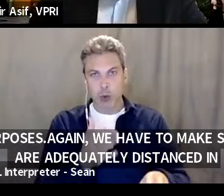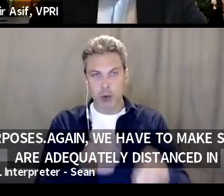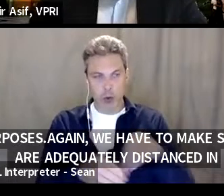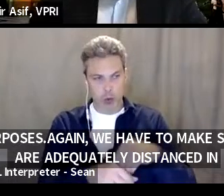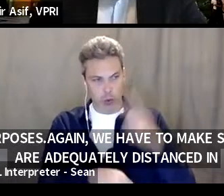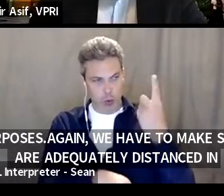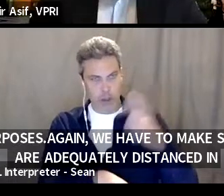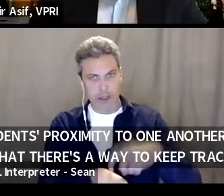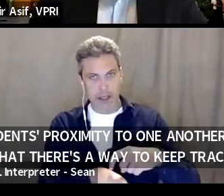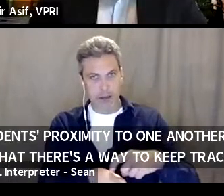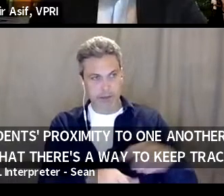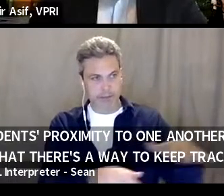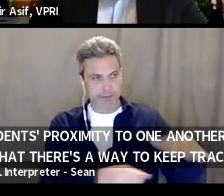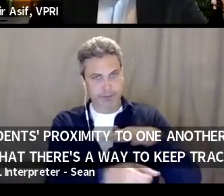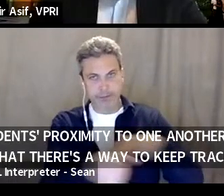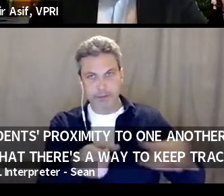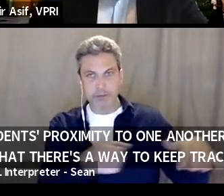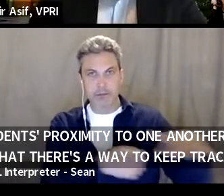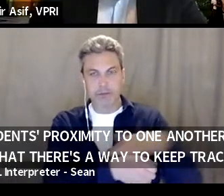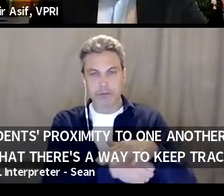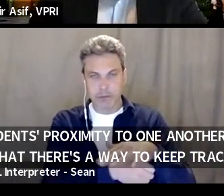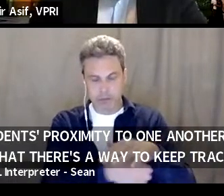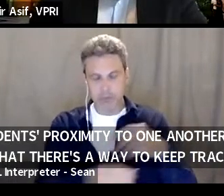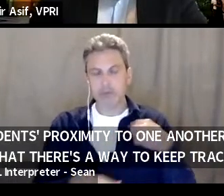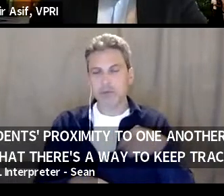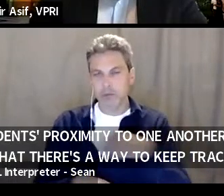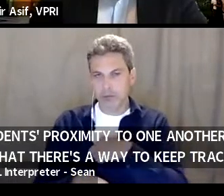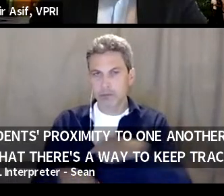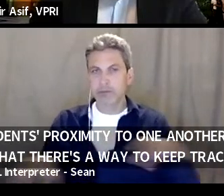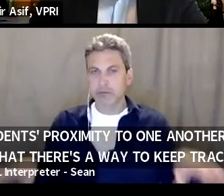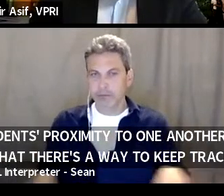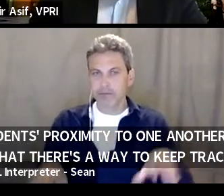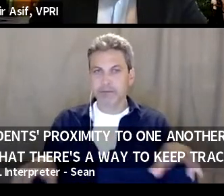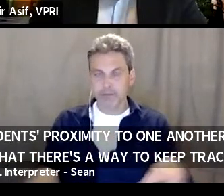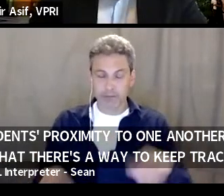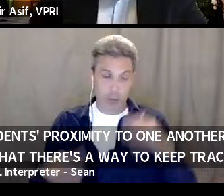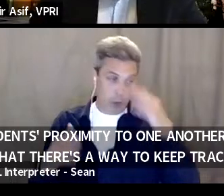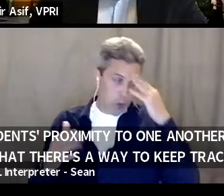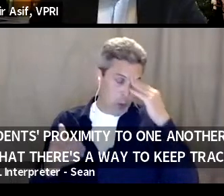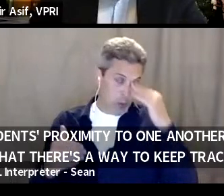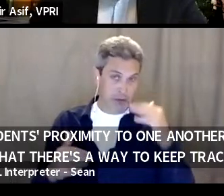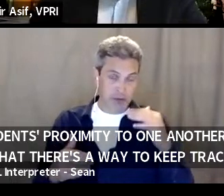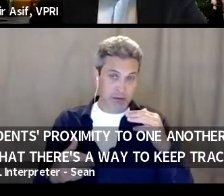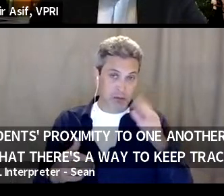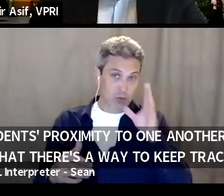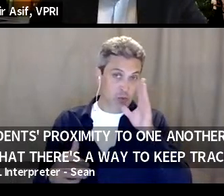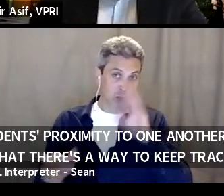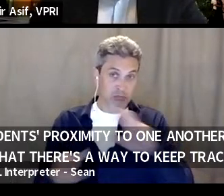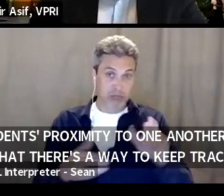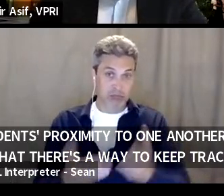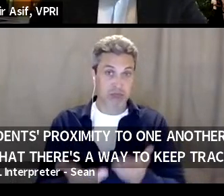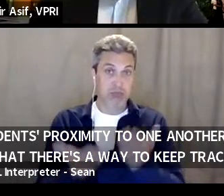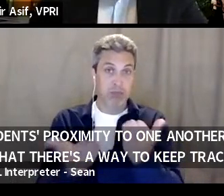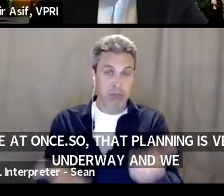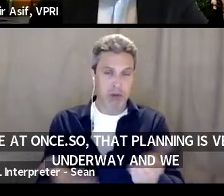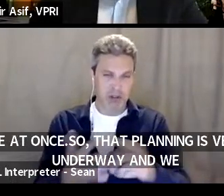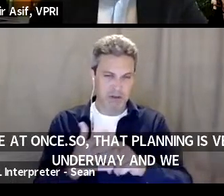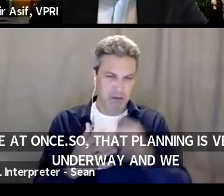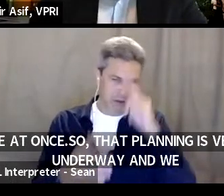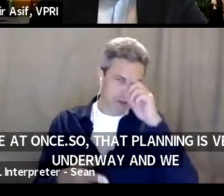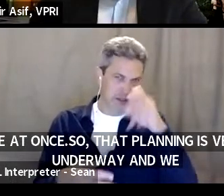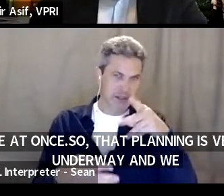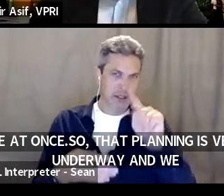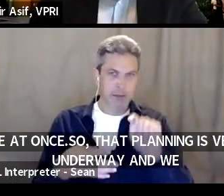is very actively underway, and we hope to be able to roll that out in advance of September, just as the new term is starting, so that people will